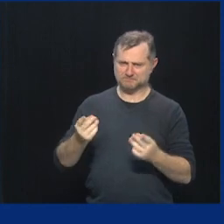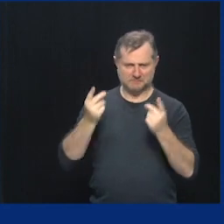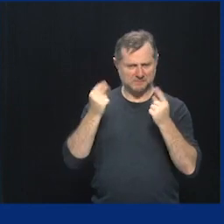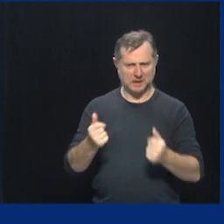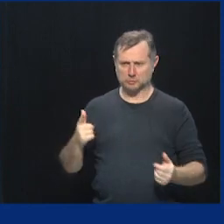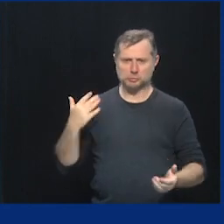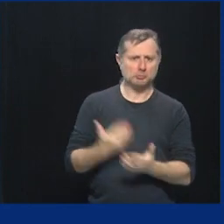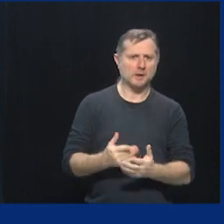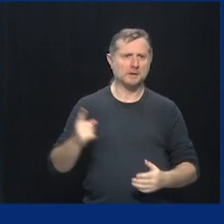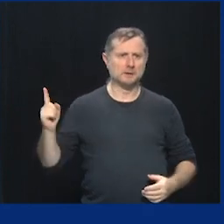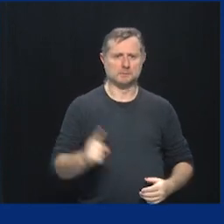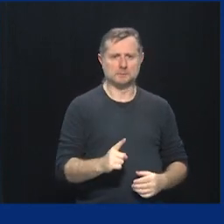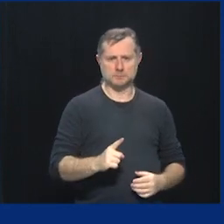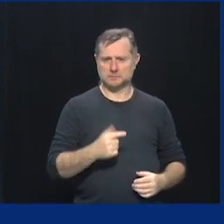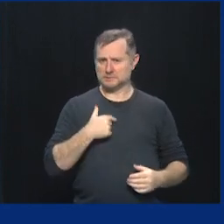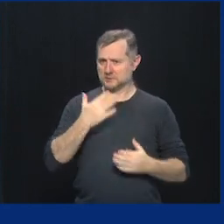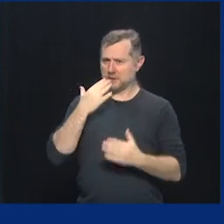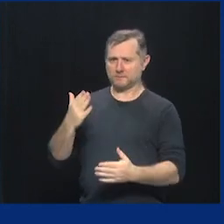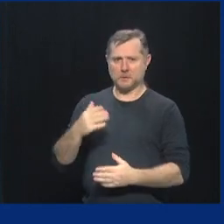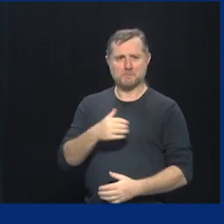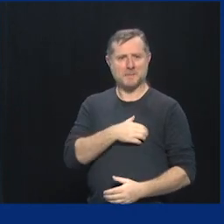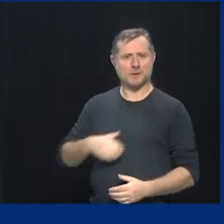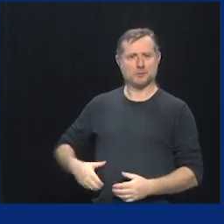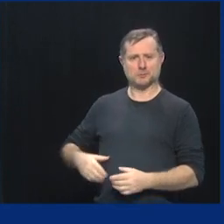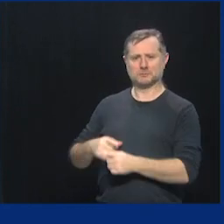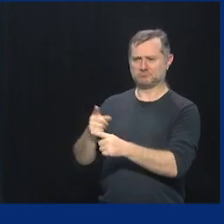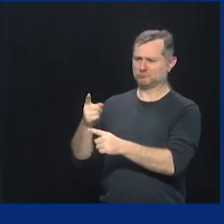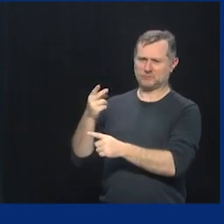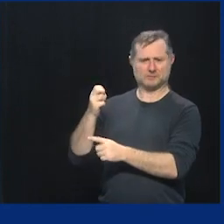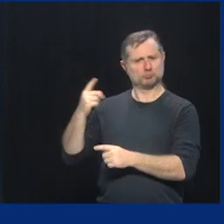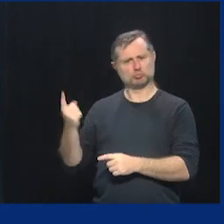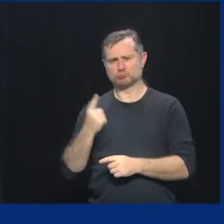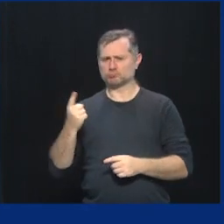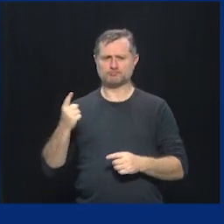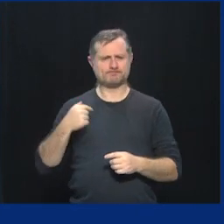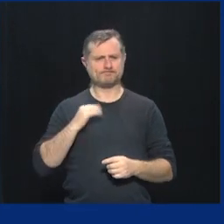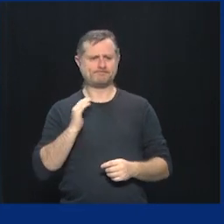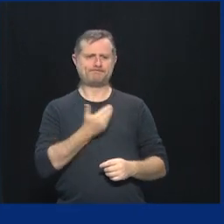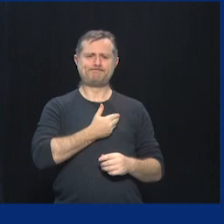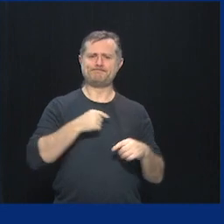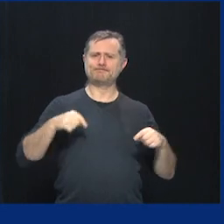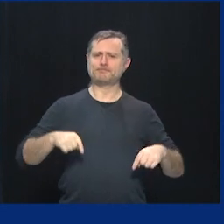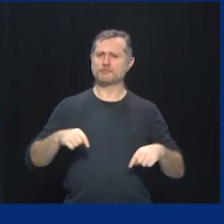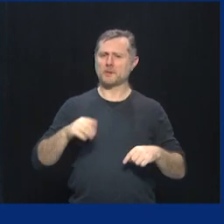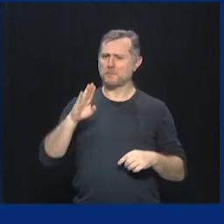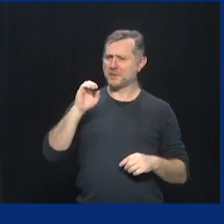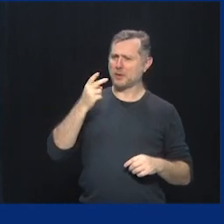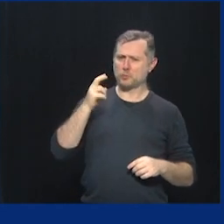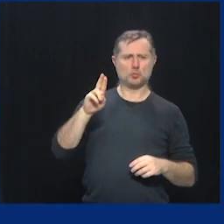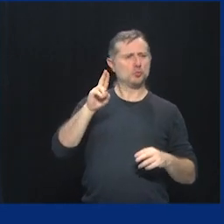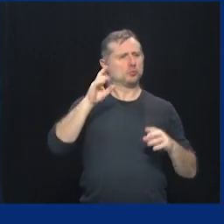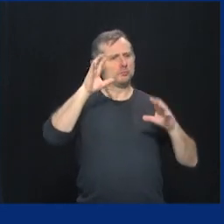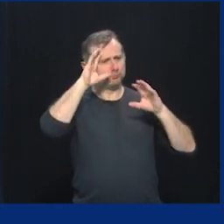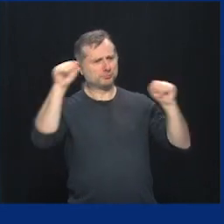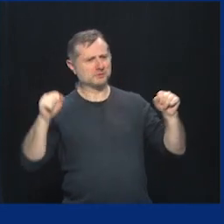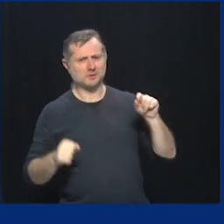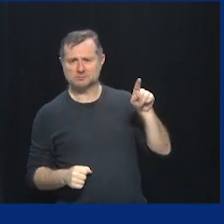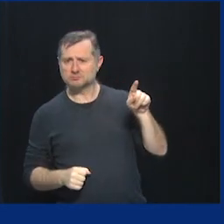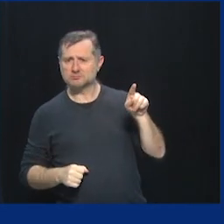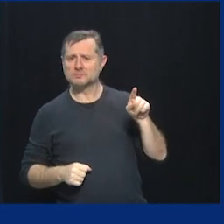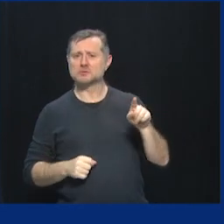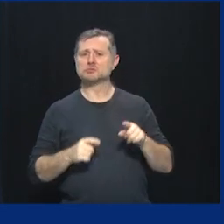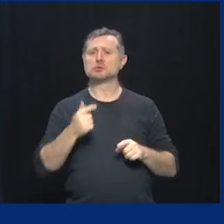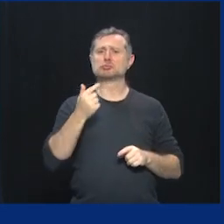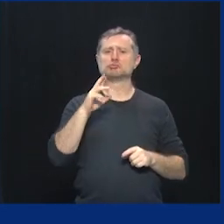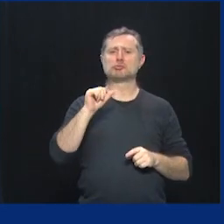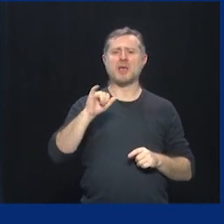thank the mayor. He's always available. Our borough president, our great congressman who I work with on these federal issues, Greg Meeks, John